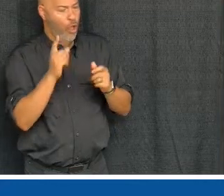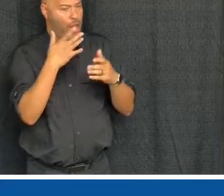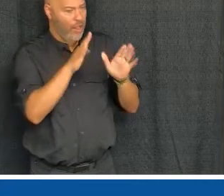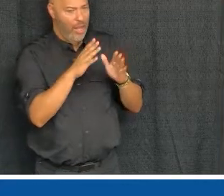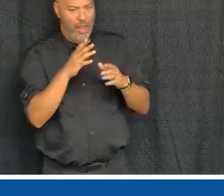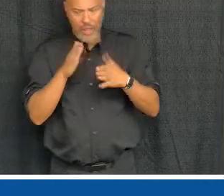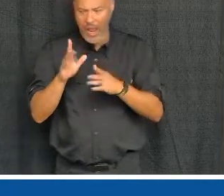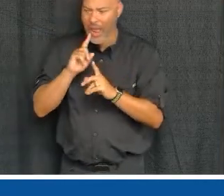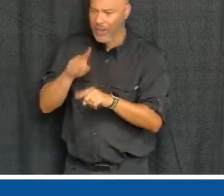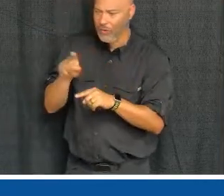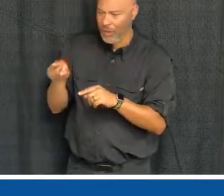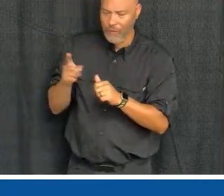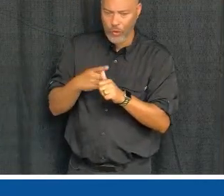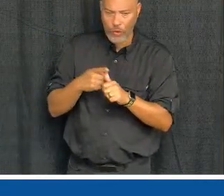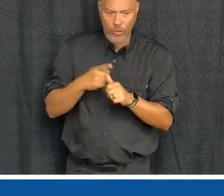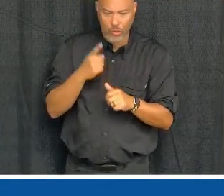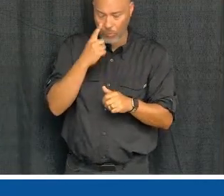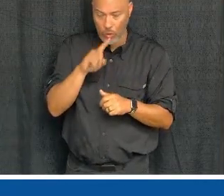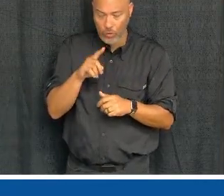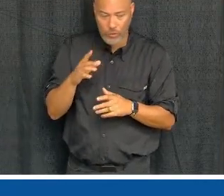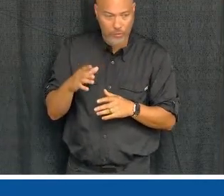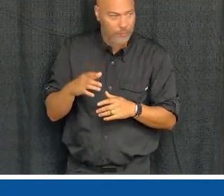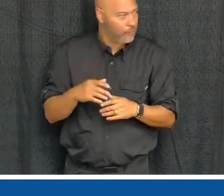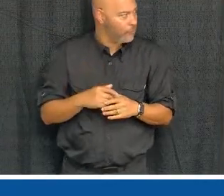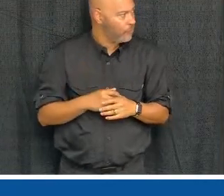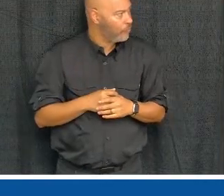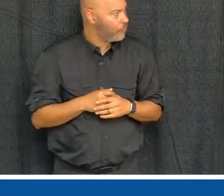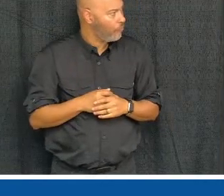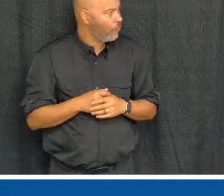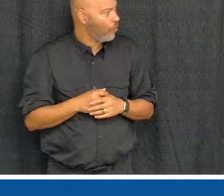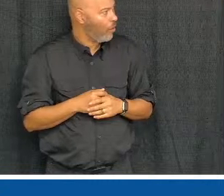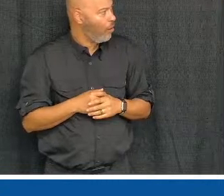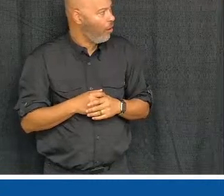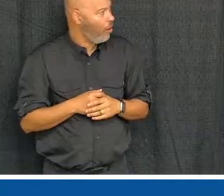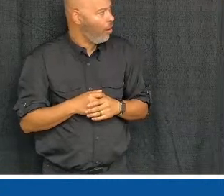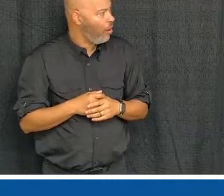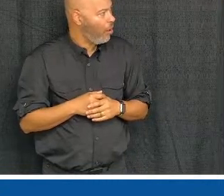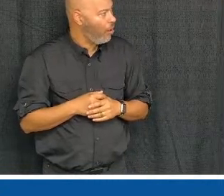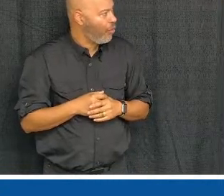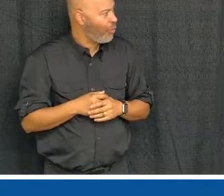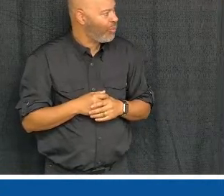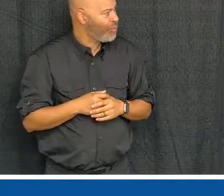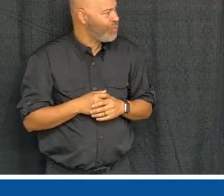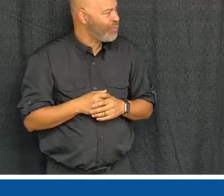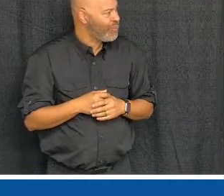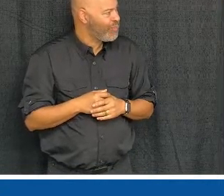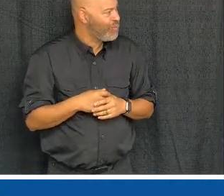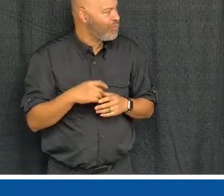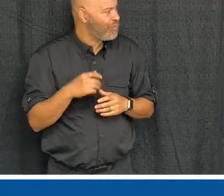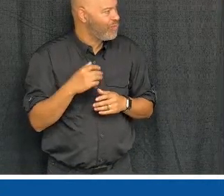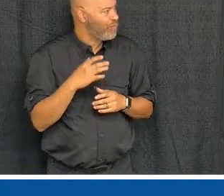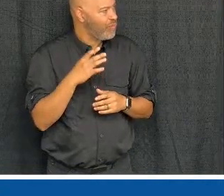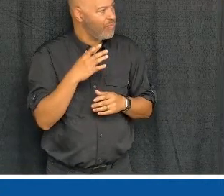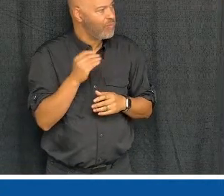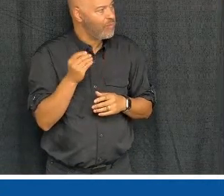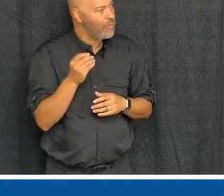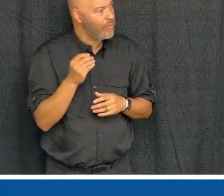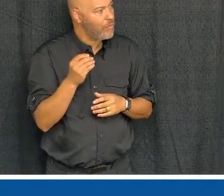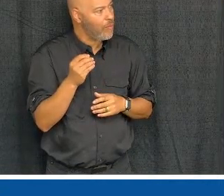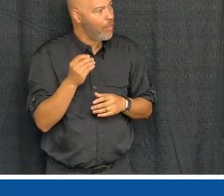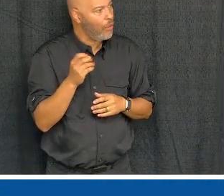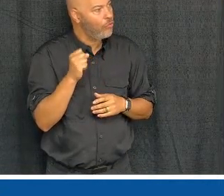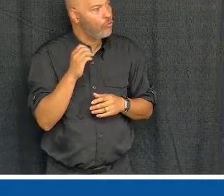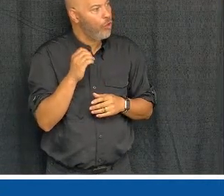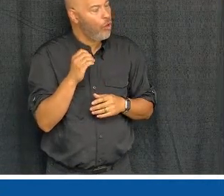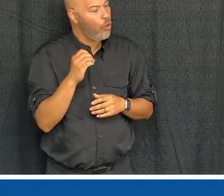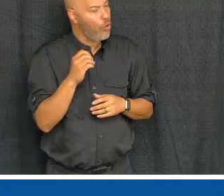if you don't mind. Nope, I don't Councilperson mind. McLaughlin? I'll just leave my microphone. Okay, I Okay, will. we'll pretend like we're at the planning commission. So